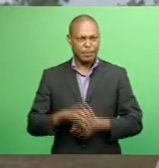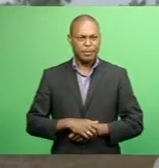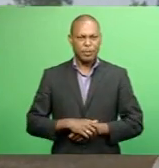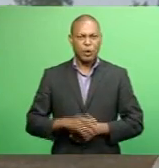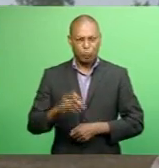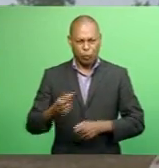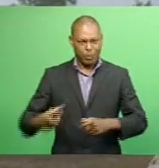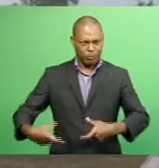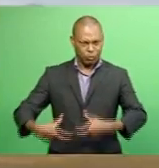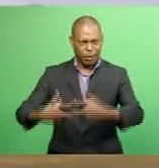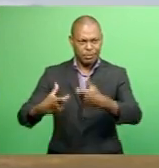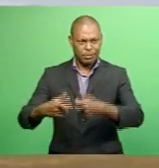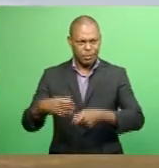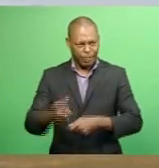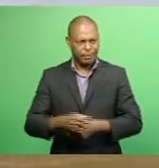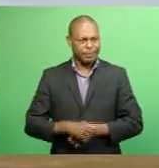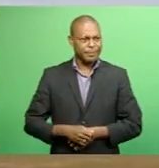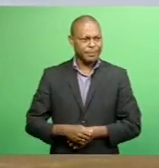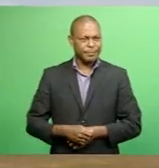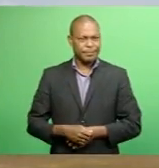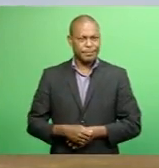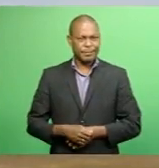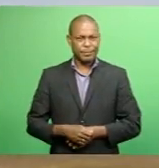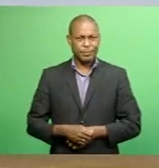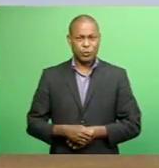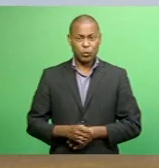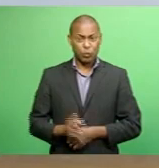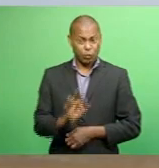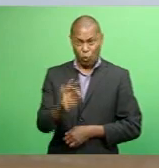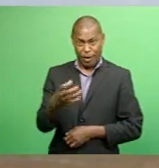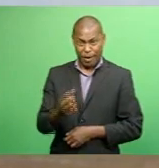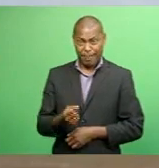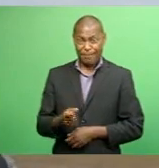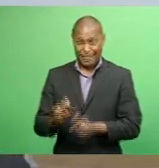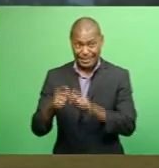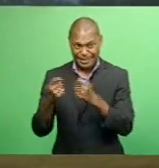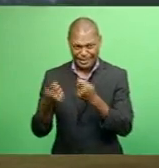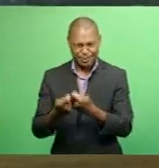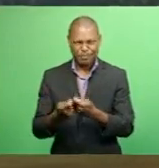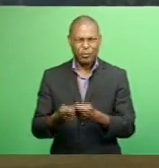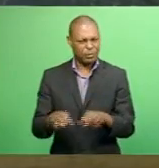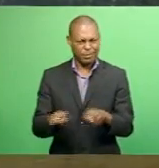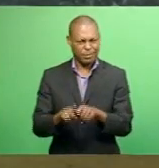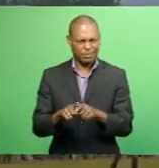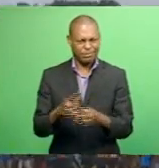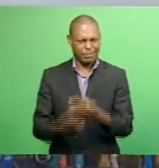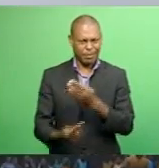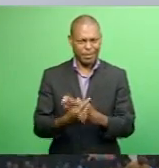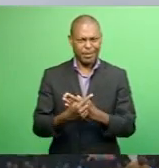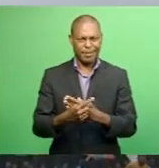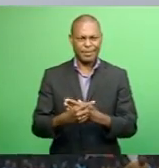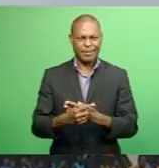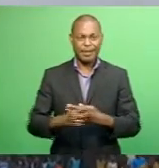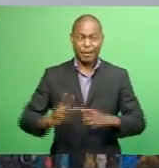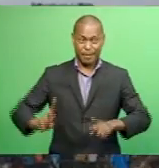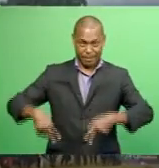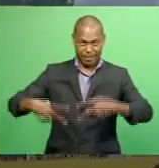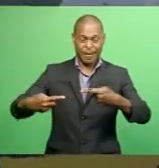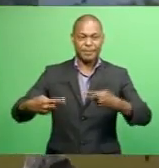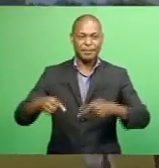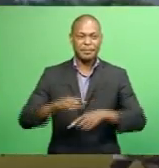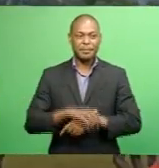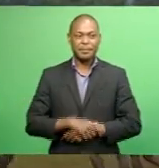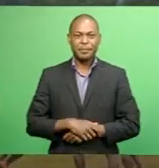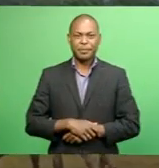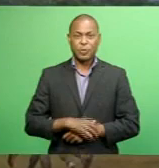by week. And without them, this could not be like this in the final. So National 7 squad member Suliana Bolivoli